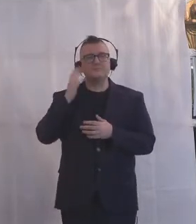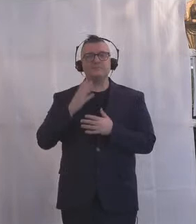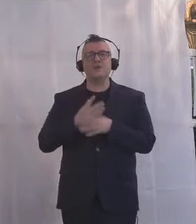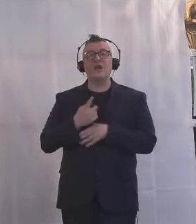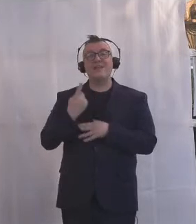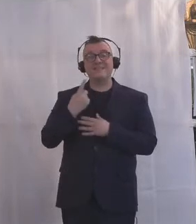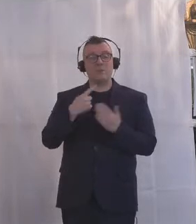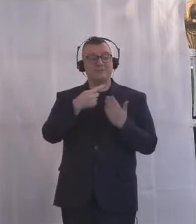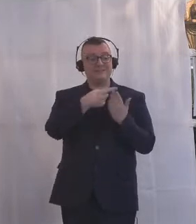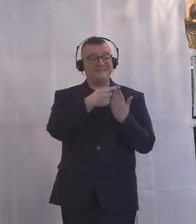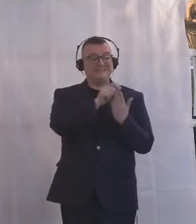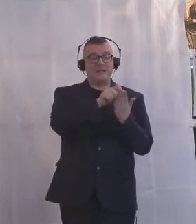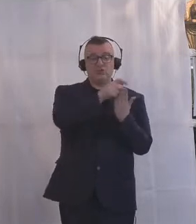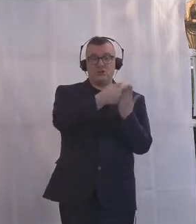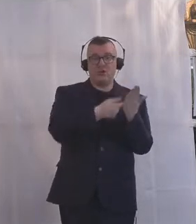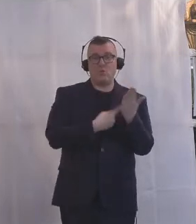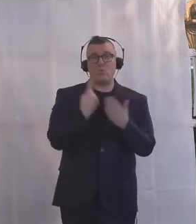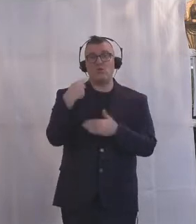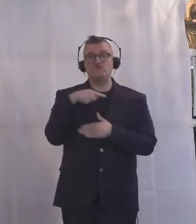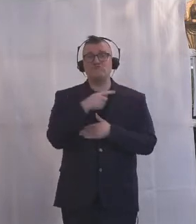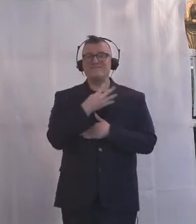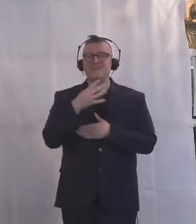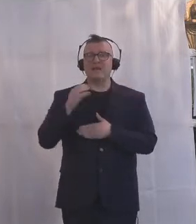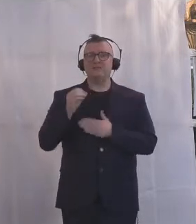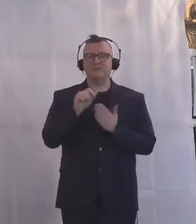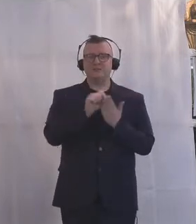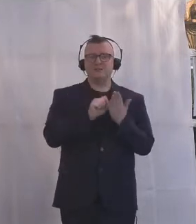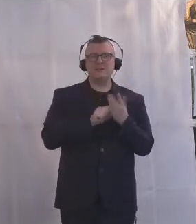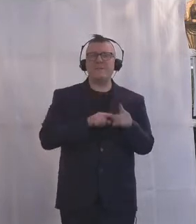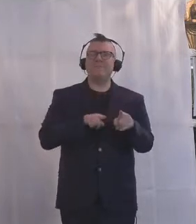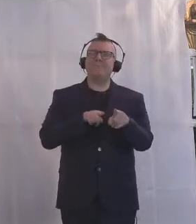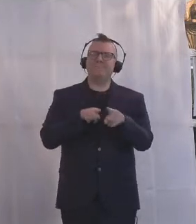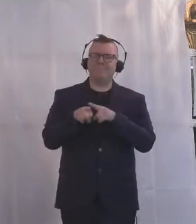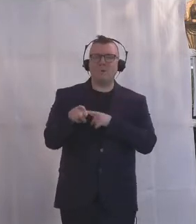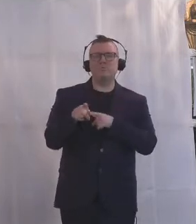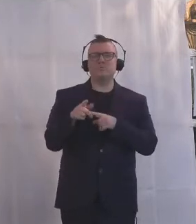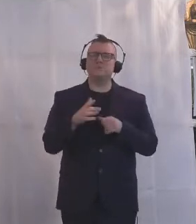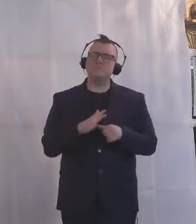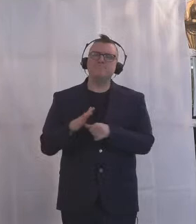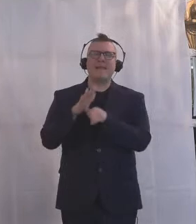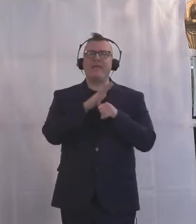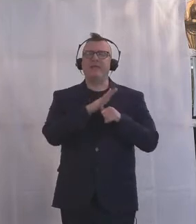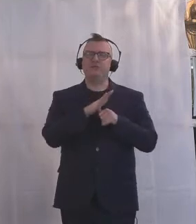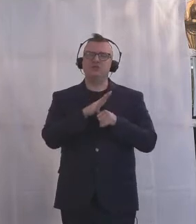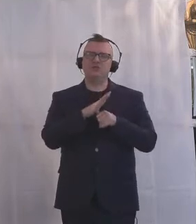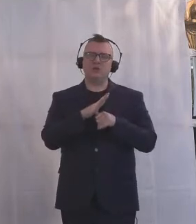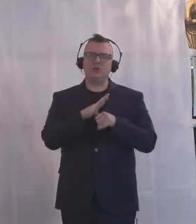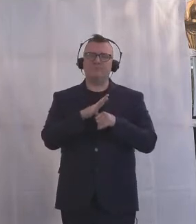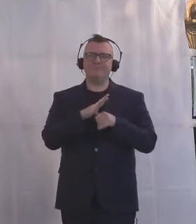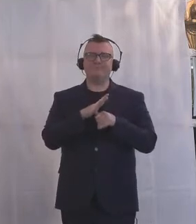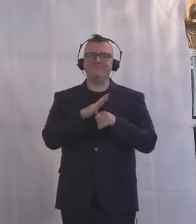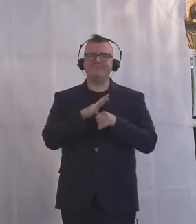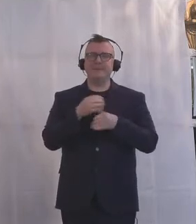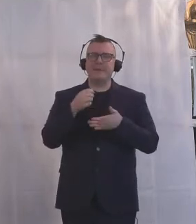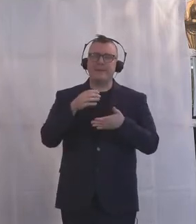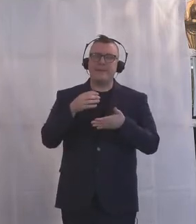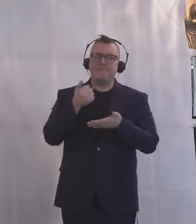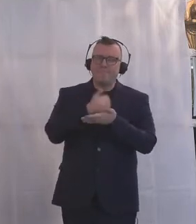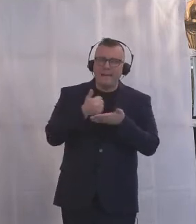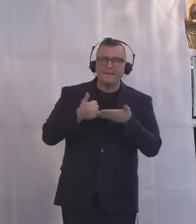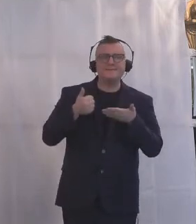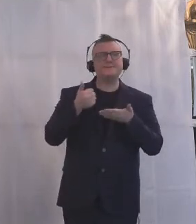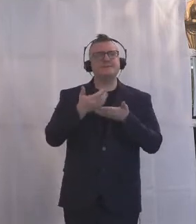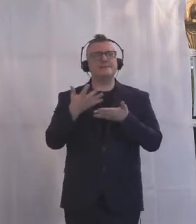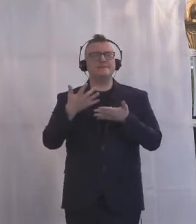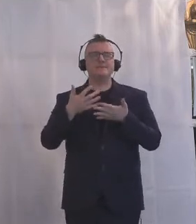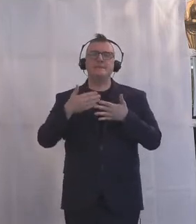190 signatories, we've got most major banks and building societies built into there, the venture capitals, as you've said, and the angel community. We're starting to see,